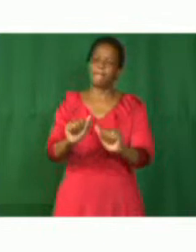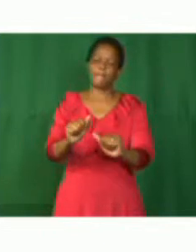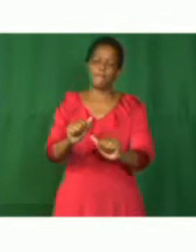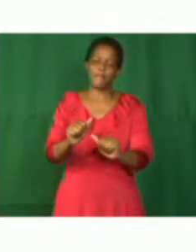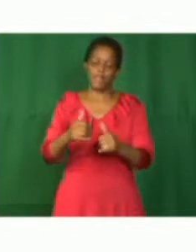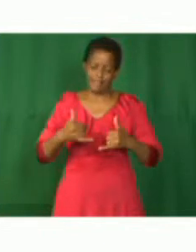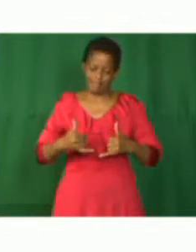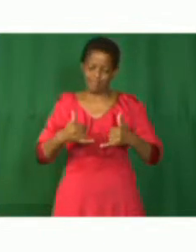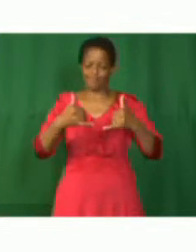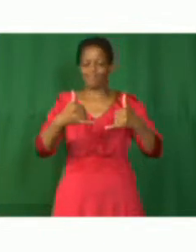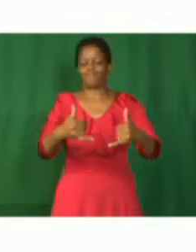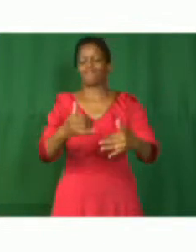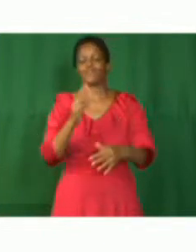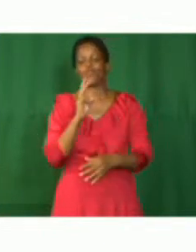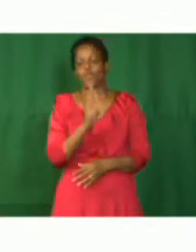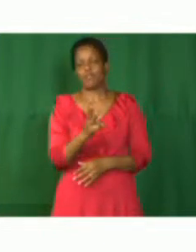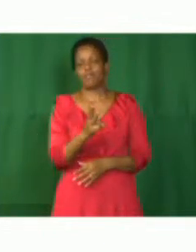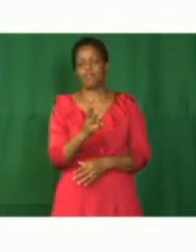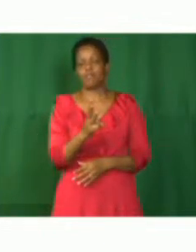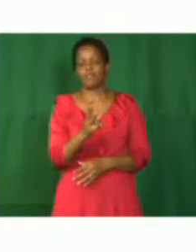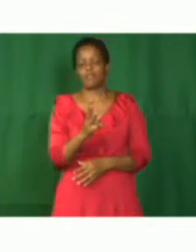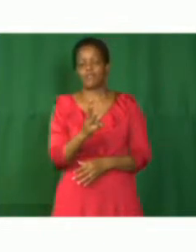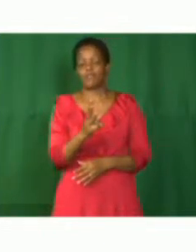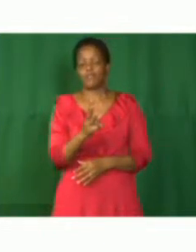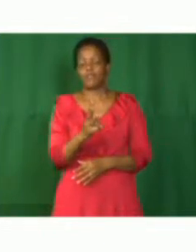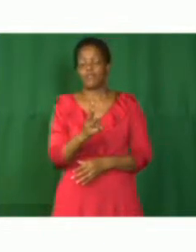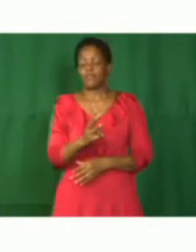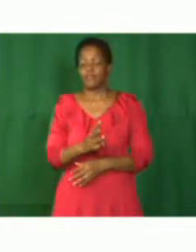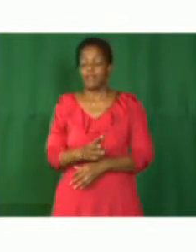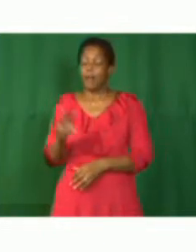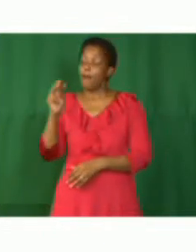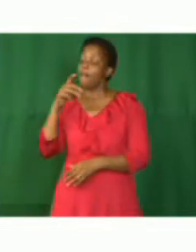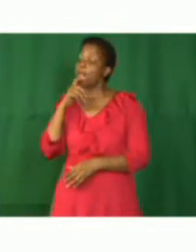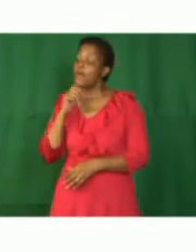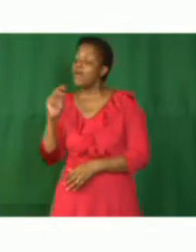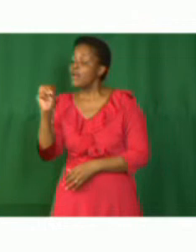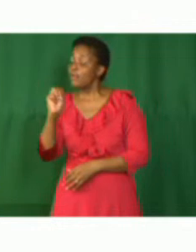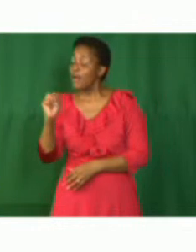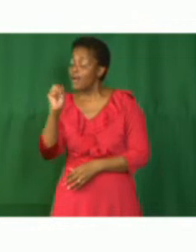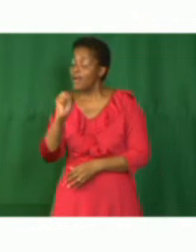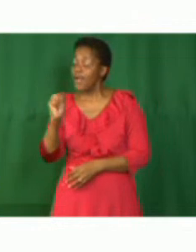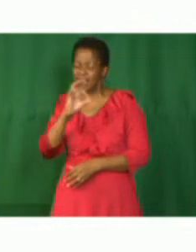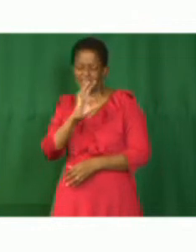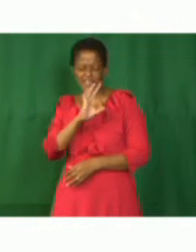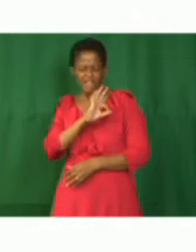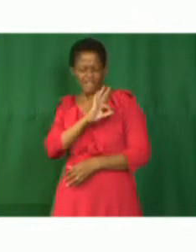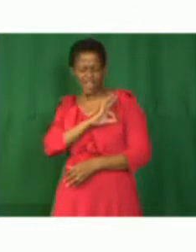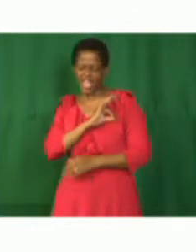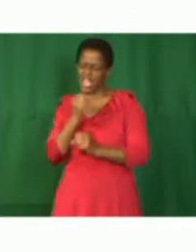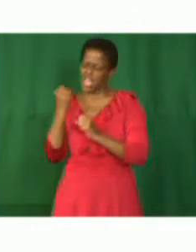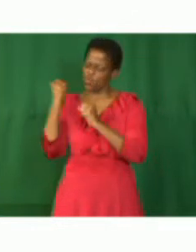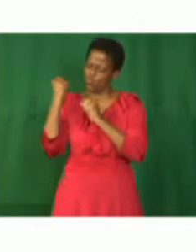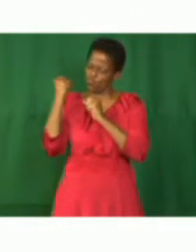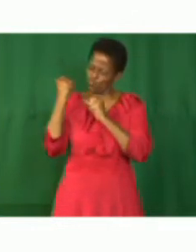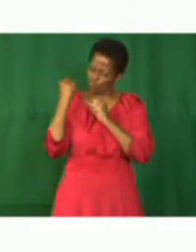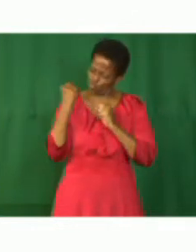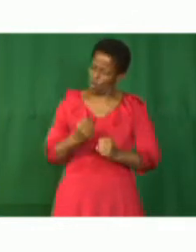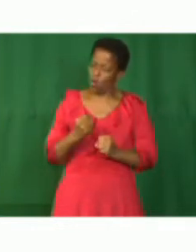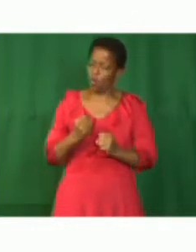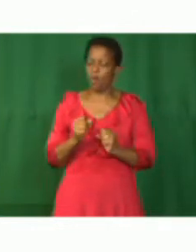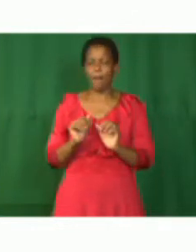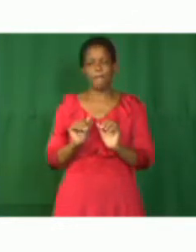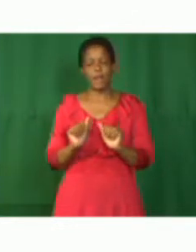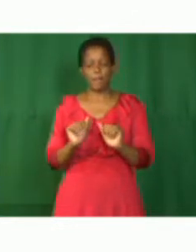was because he was grounded in his faith. He met all the characteristics